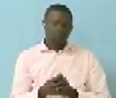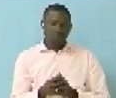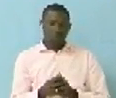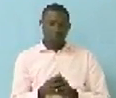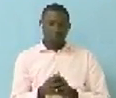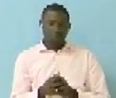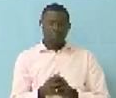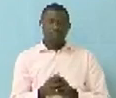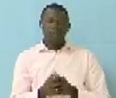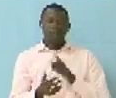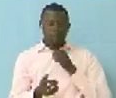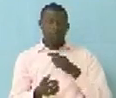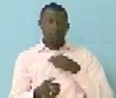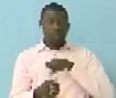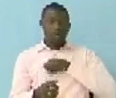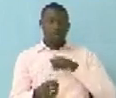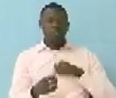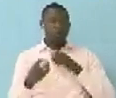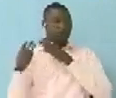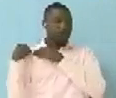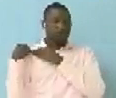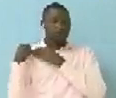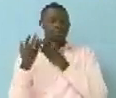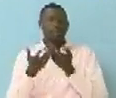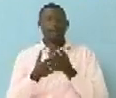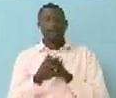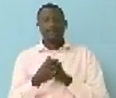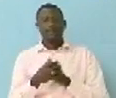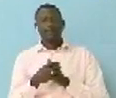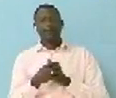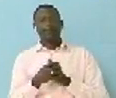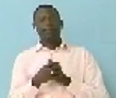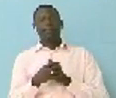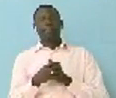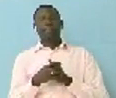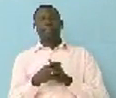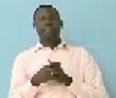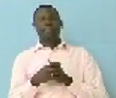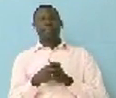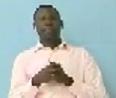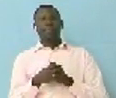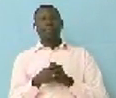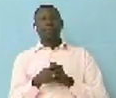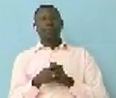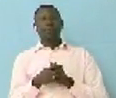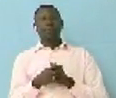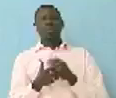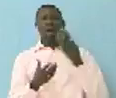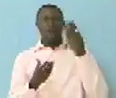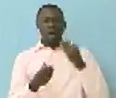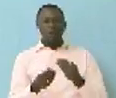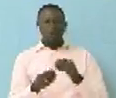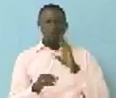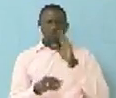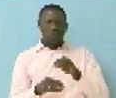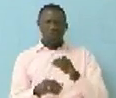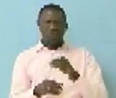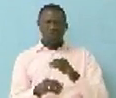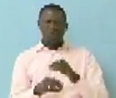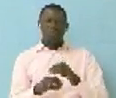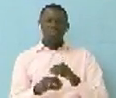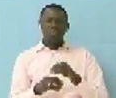That was our role. So in so doing, how would you unravel the